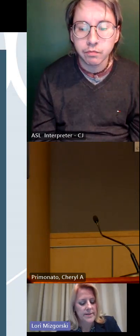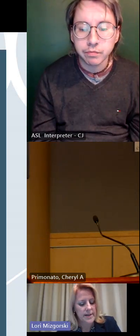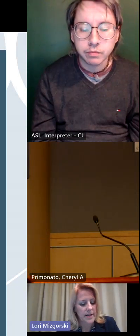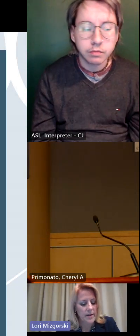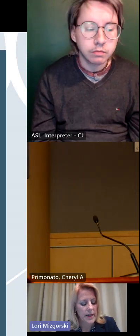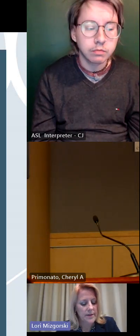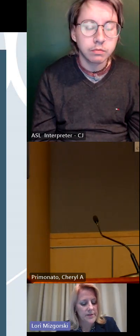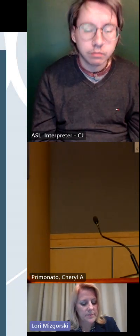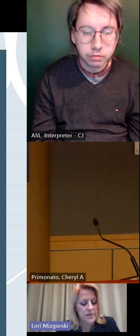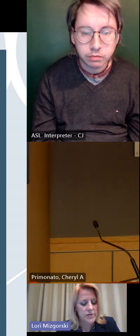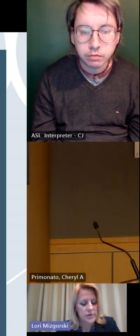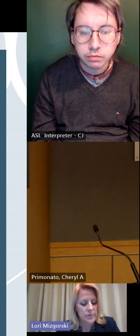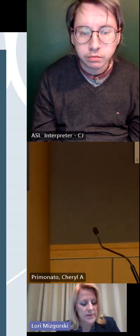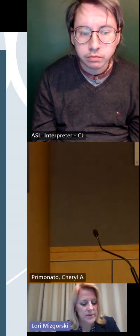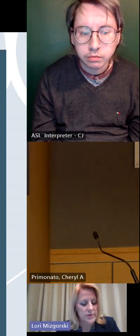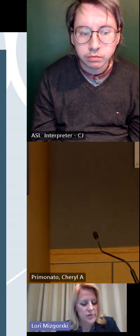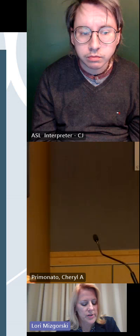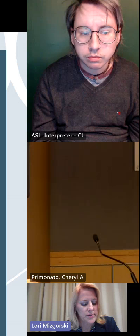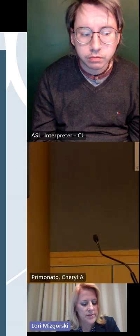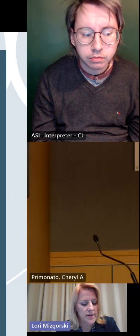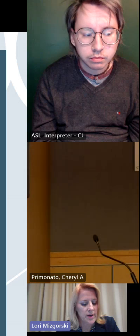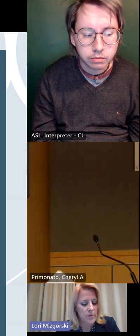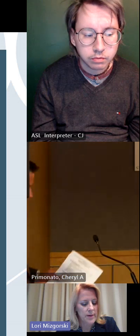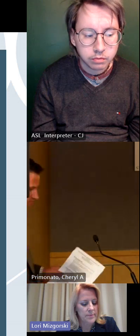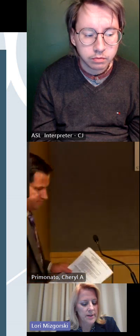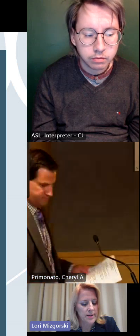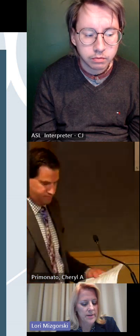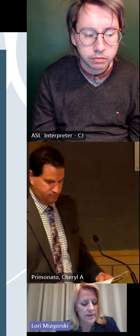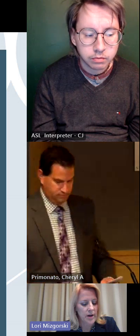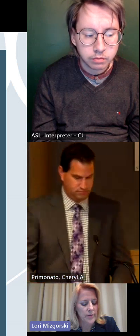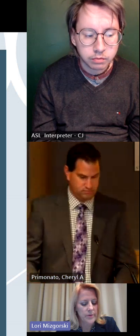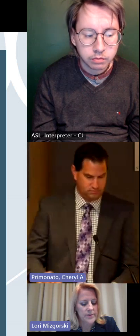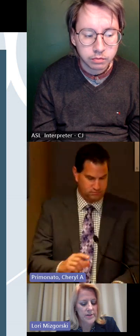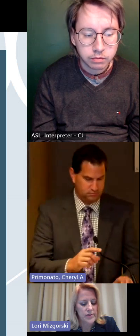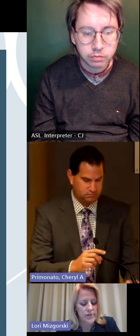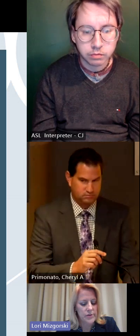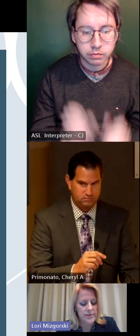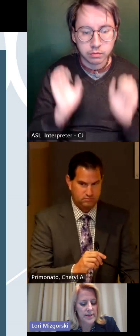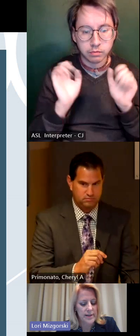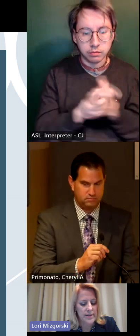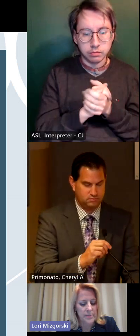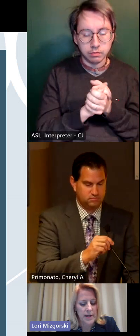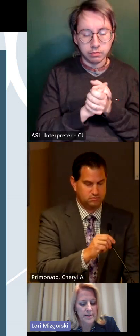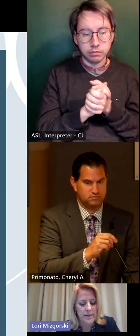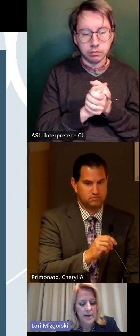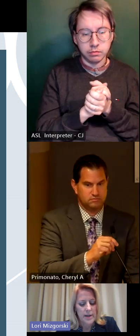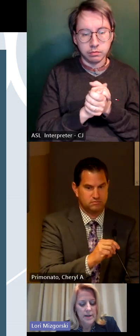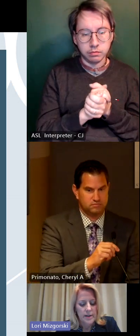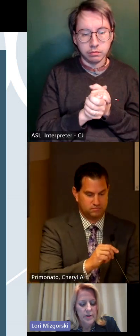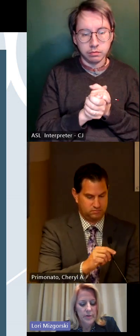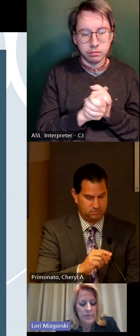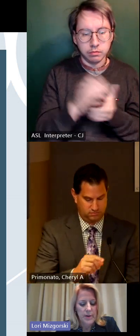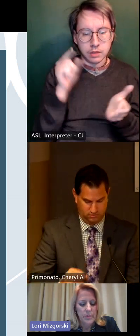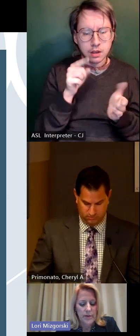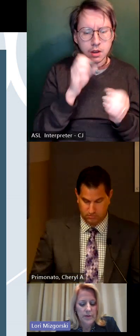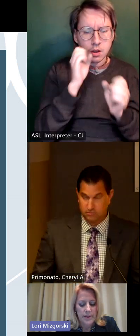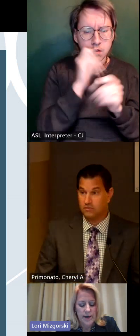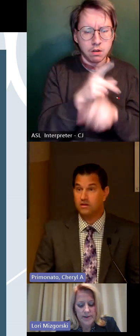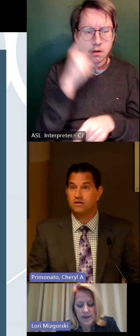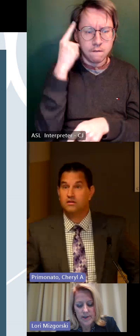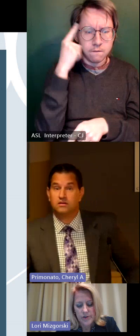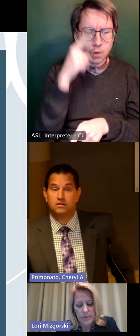All right, we have some additional resolutions, one being the authorization to extend and amend